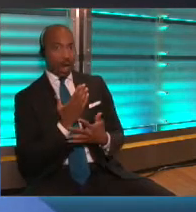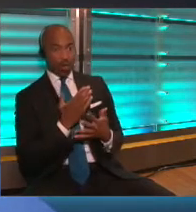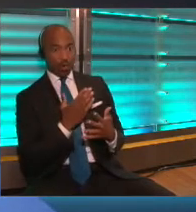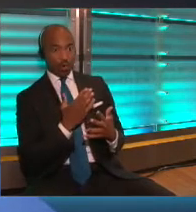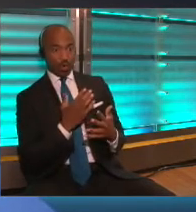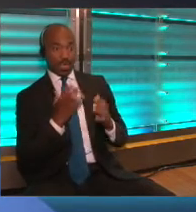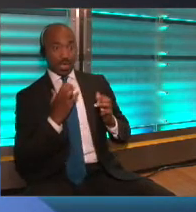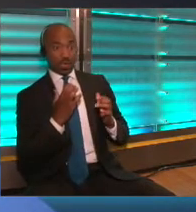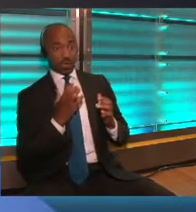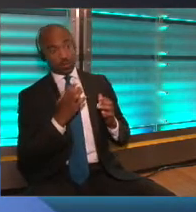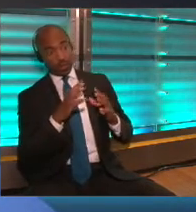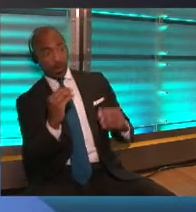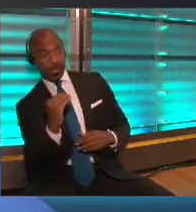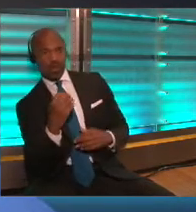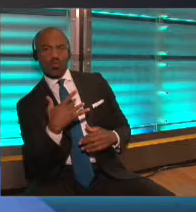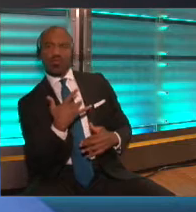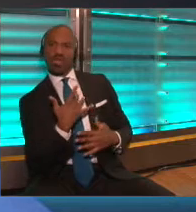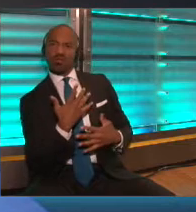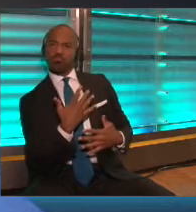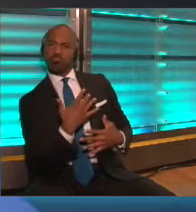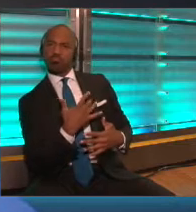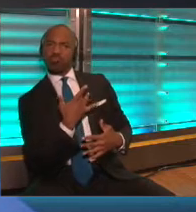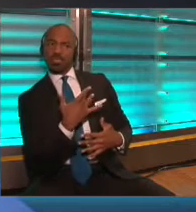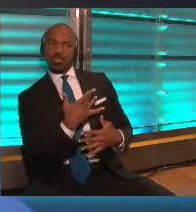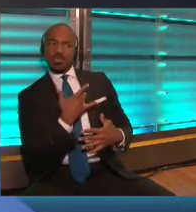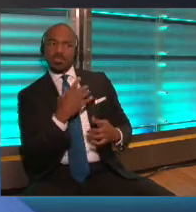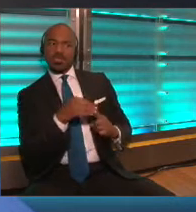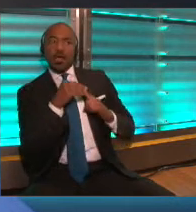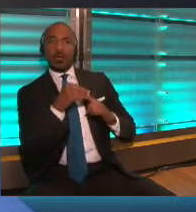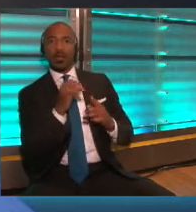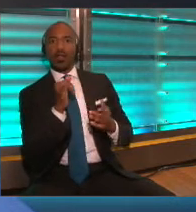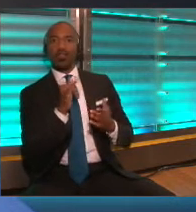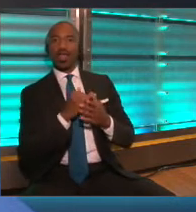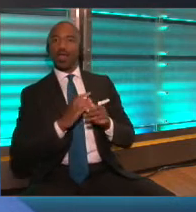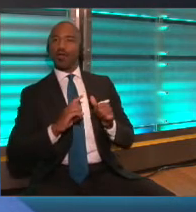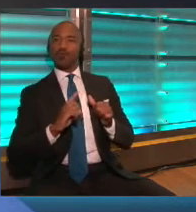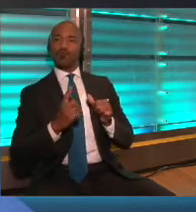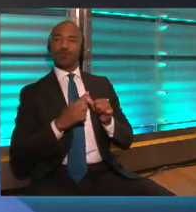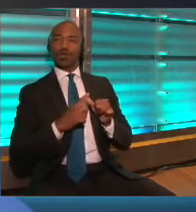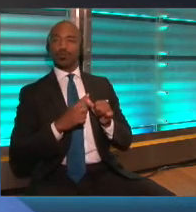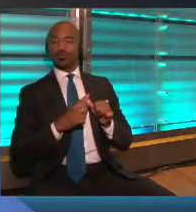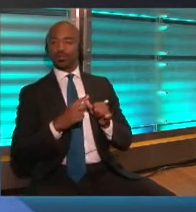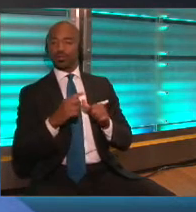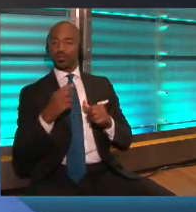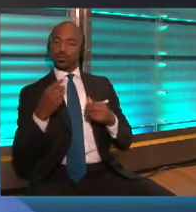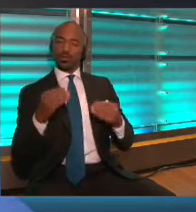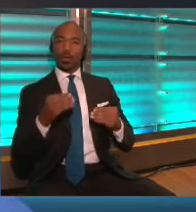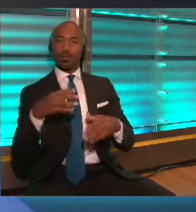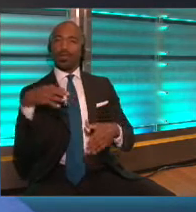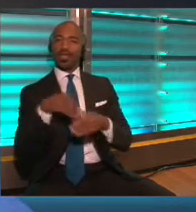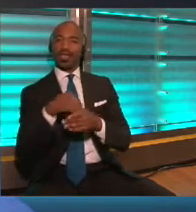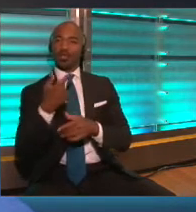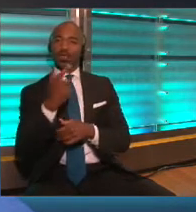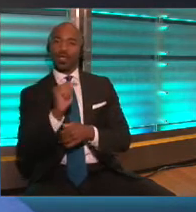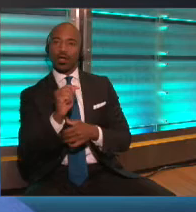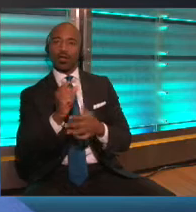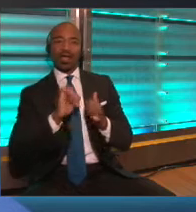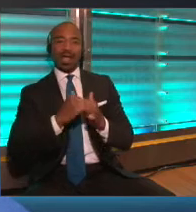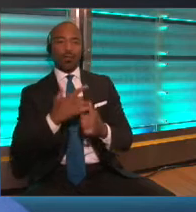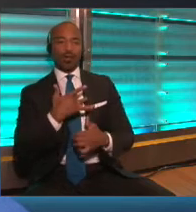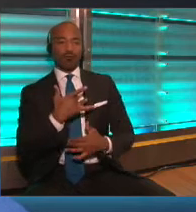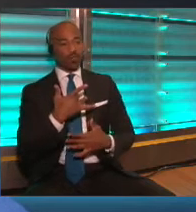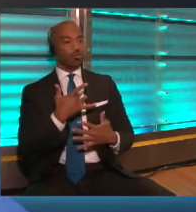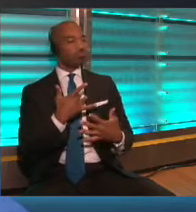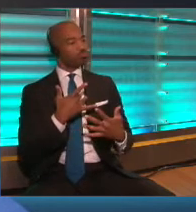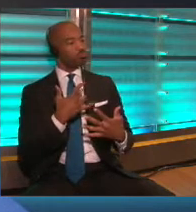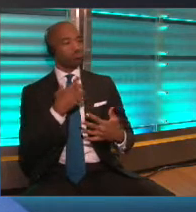keep that special feeling, that feeling of that first single shop in Georgetown, that feeling that makes this special, that feeling of